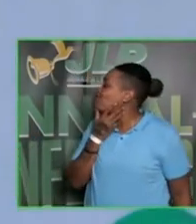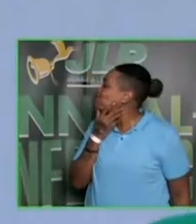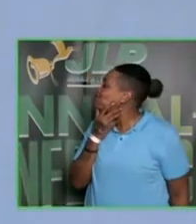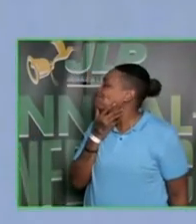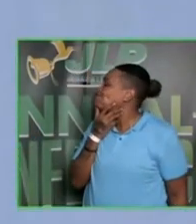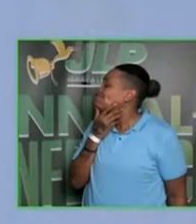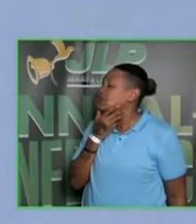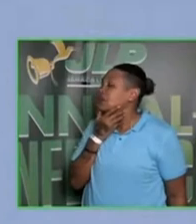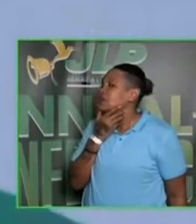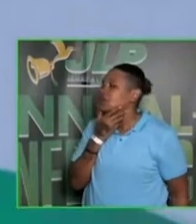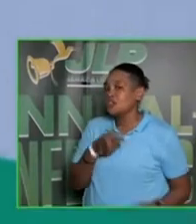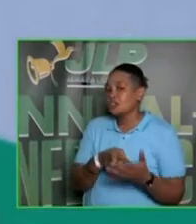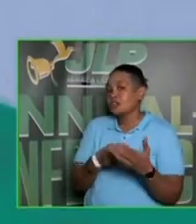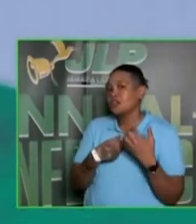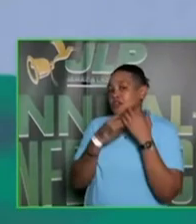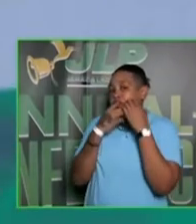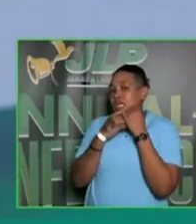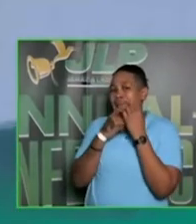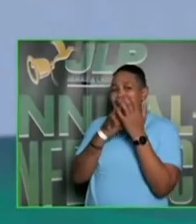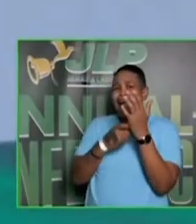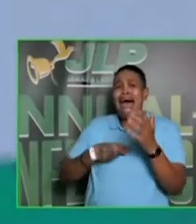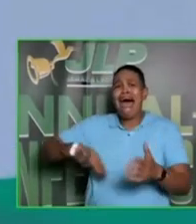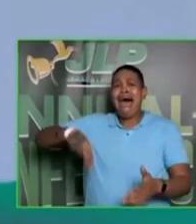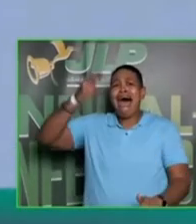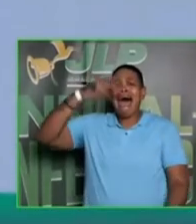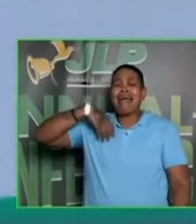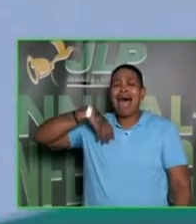cost of living that you face.